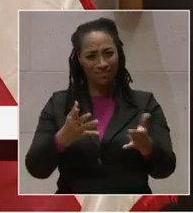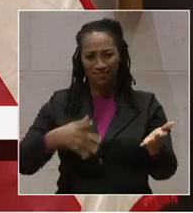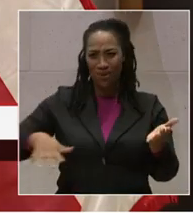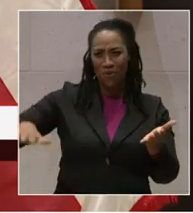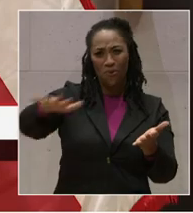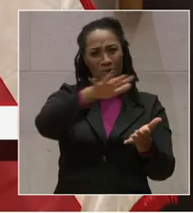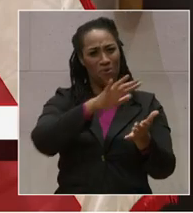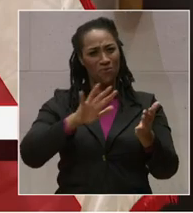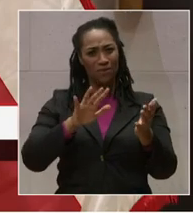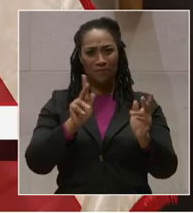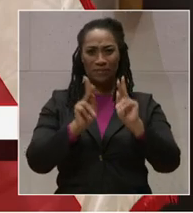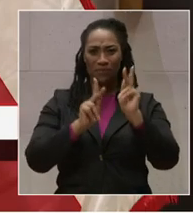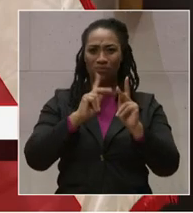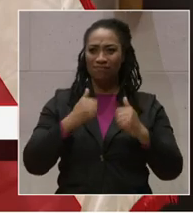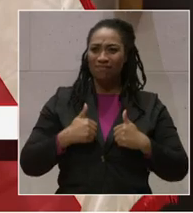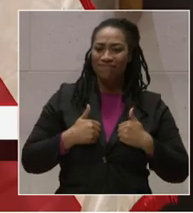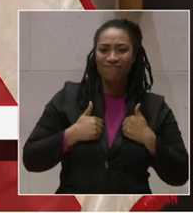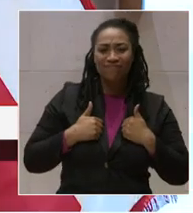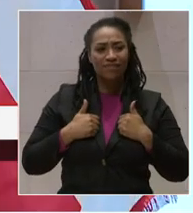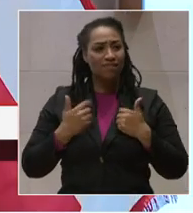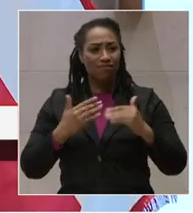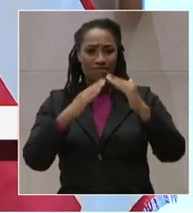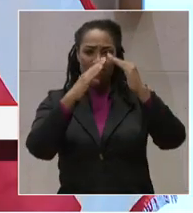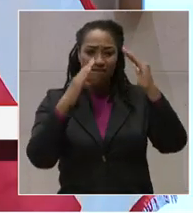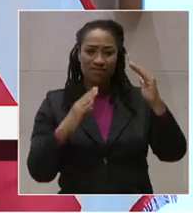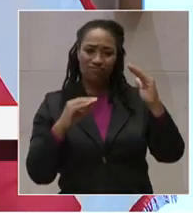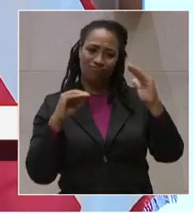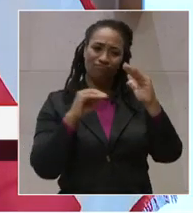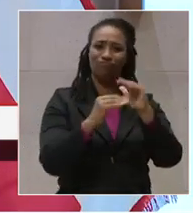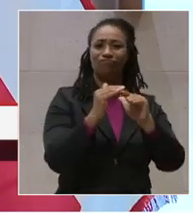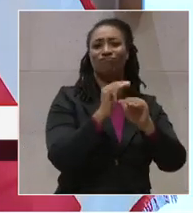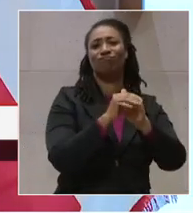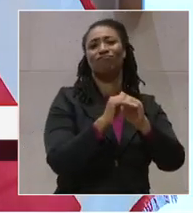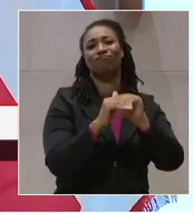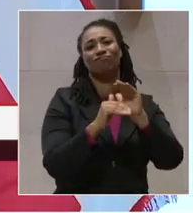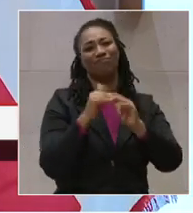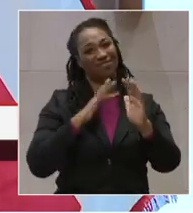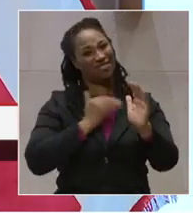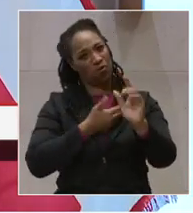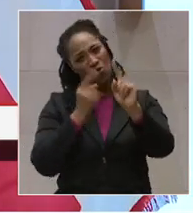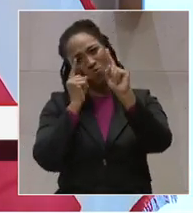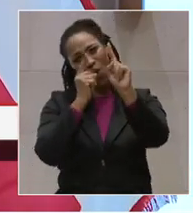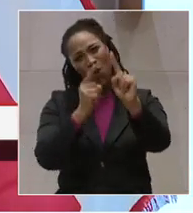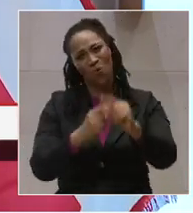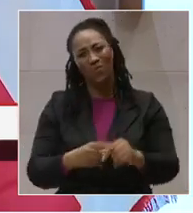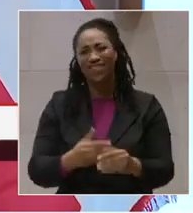That's the bottom line, and that's what we are charged with here today. Thank you all so much. Thank you, Mike.